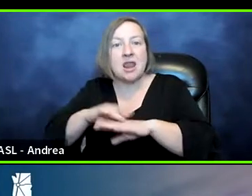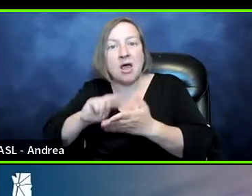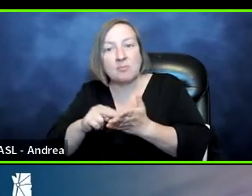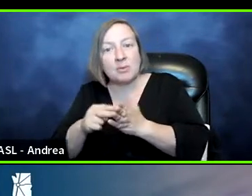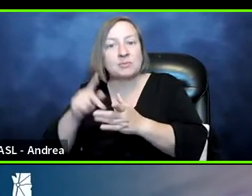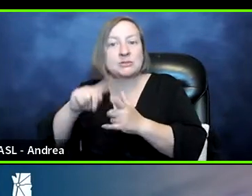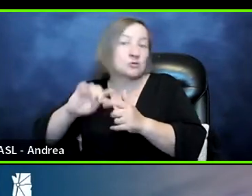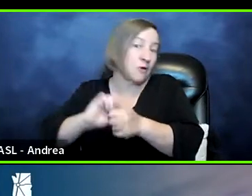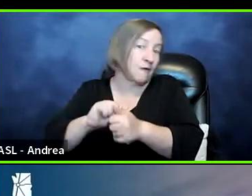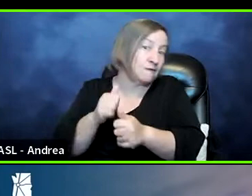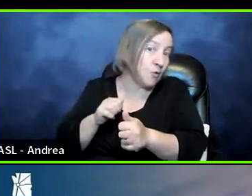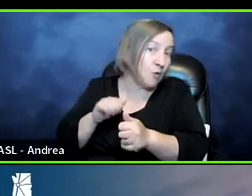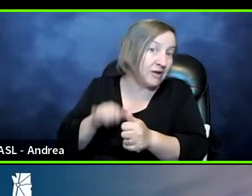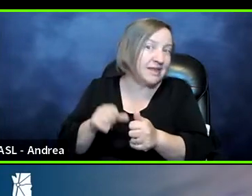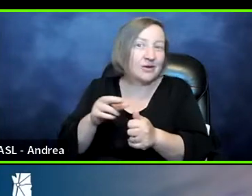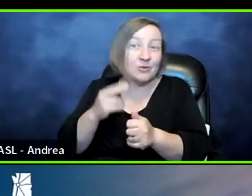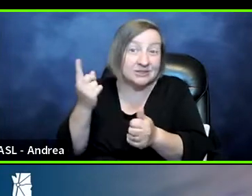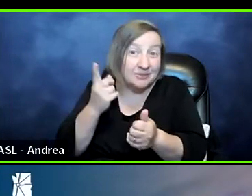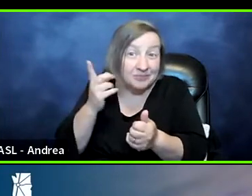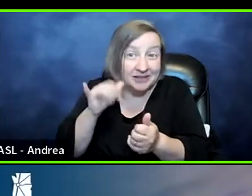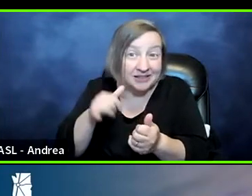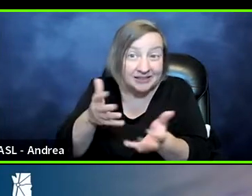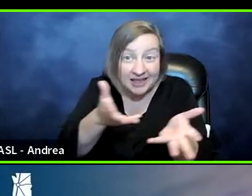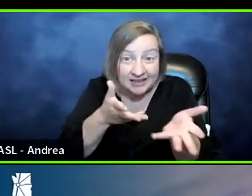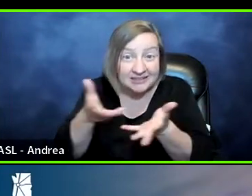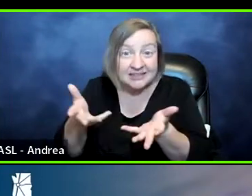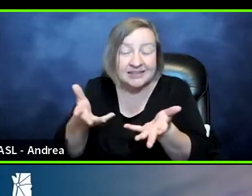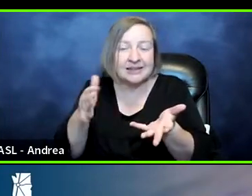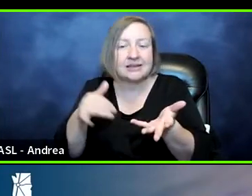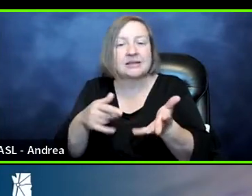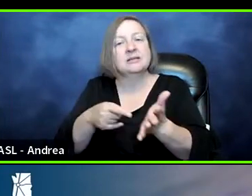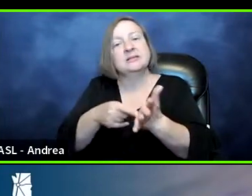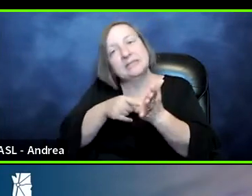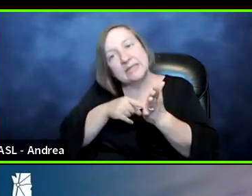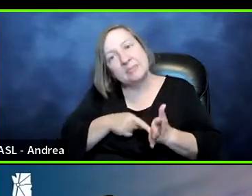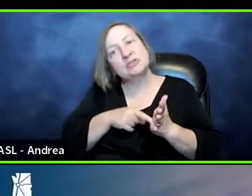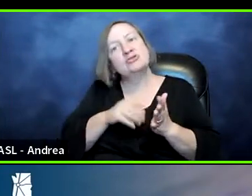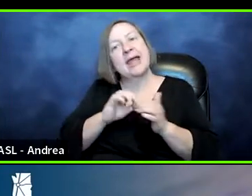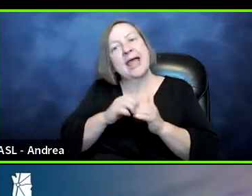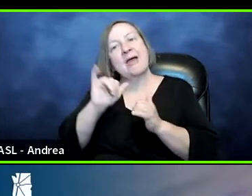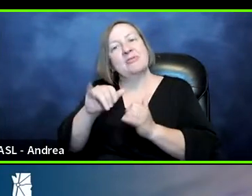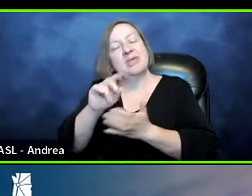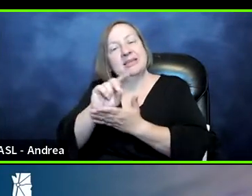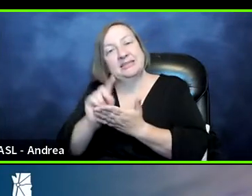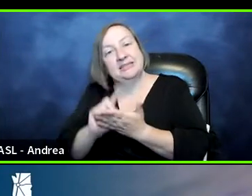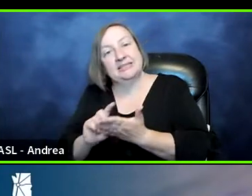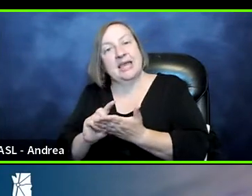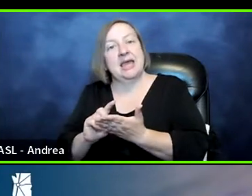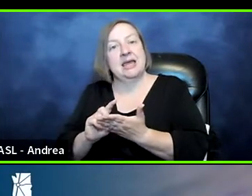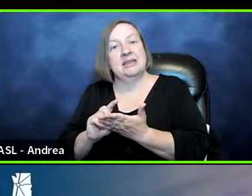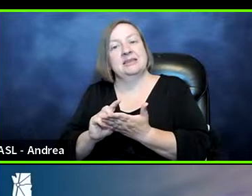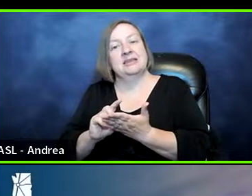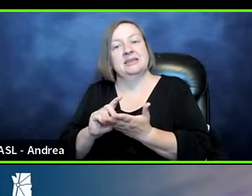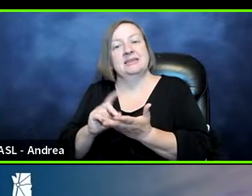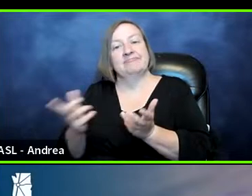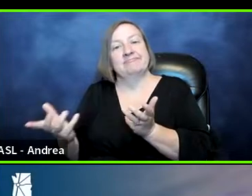avoid that, or something of that nature, just kind of demonstrating how the design plays